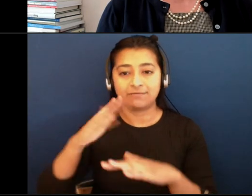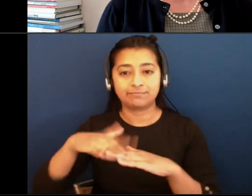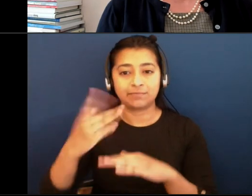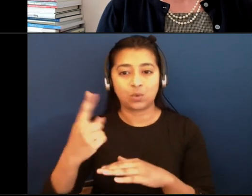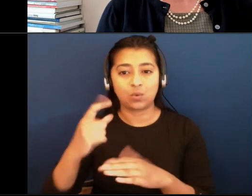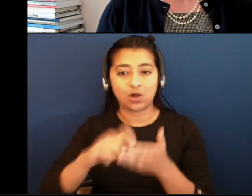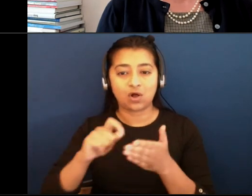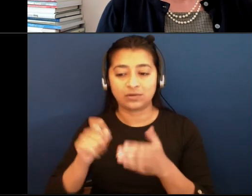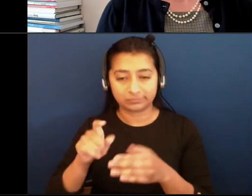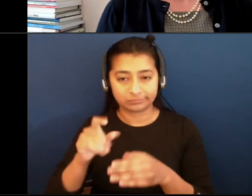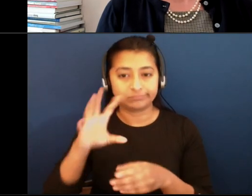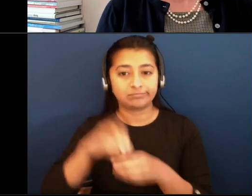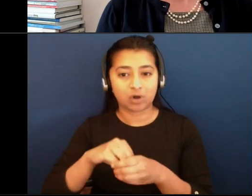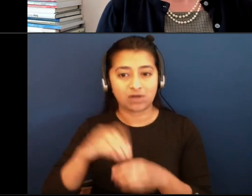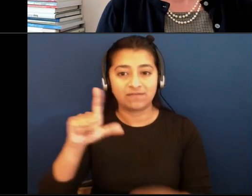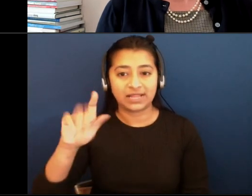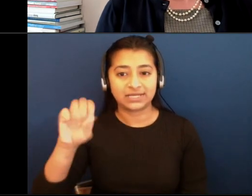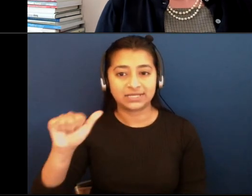member of the society.